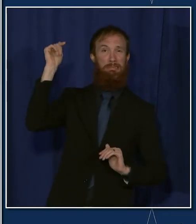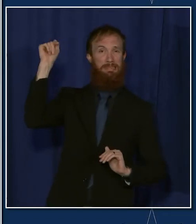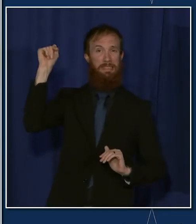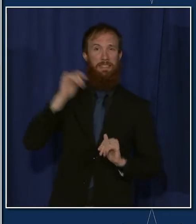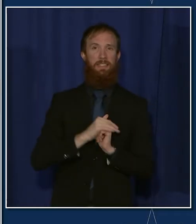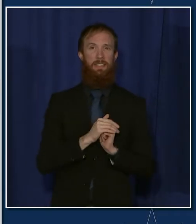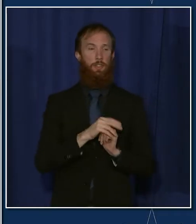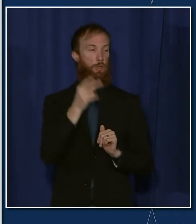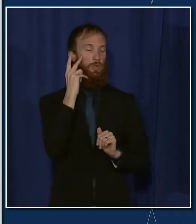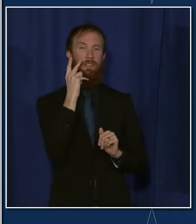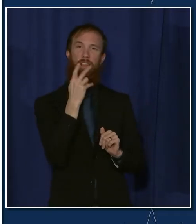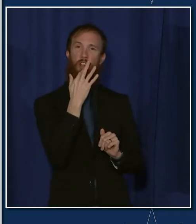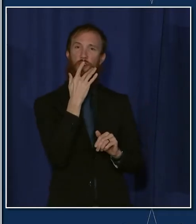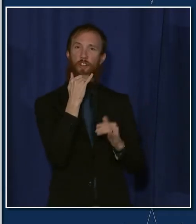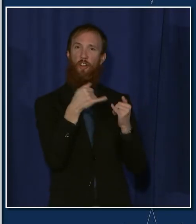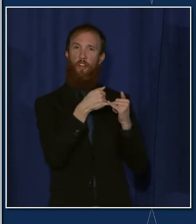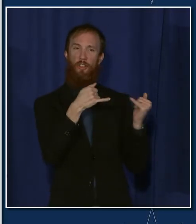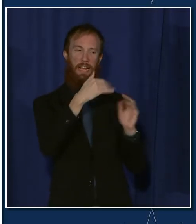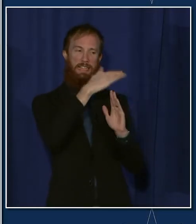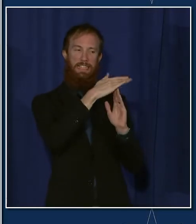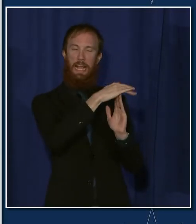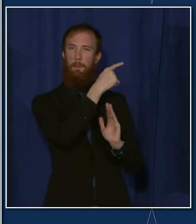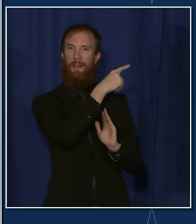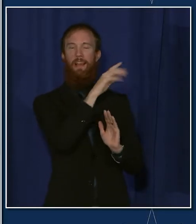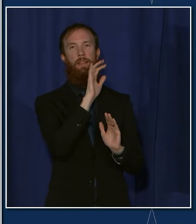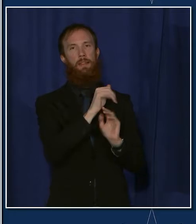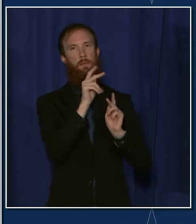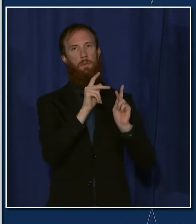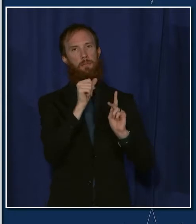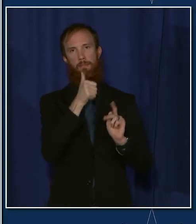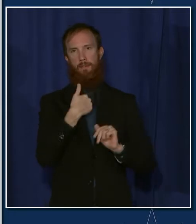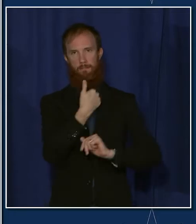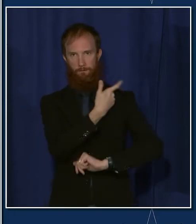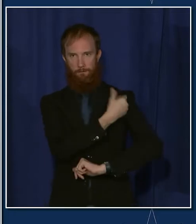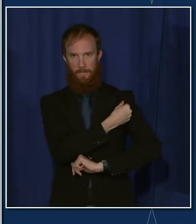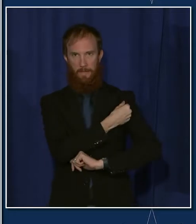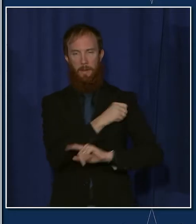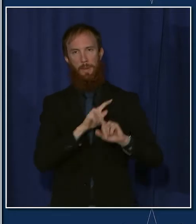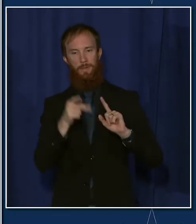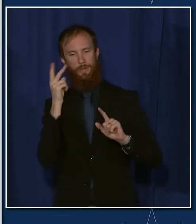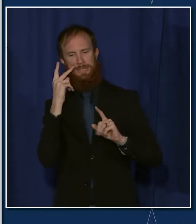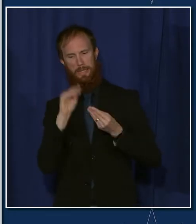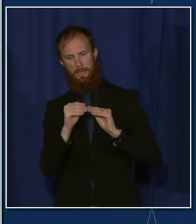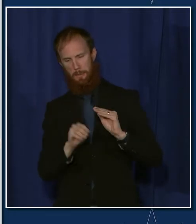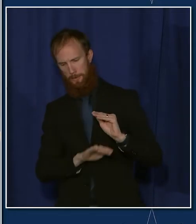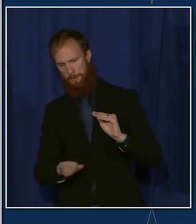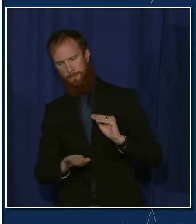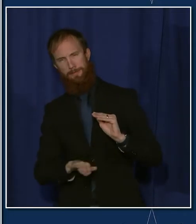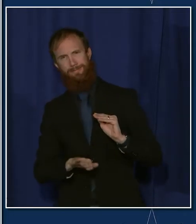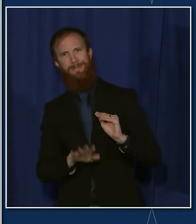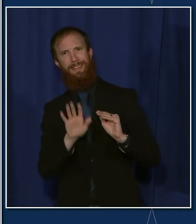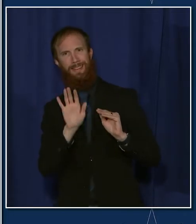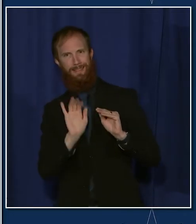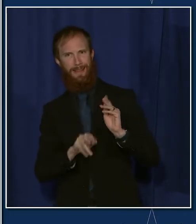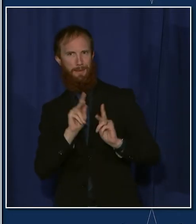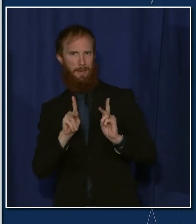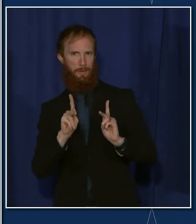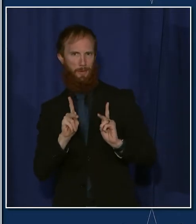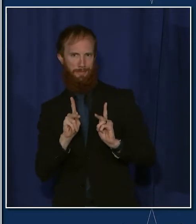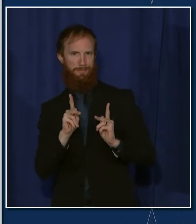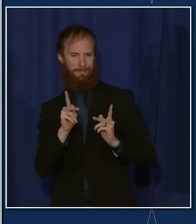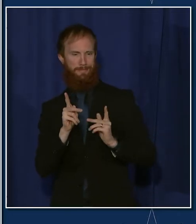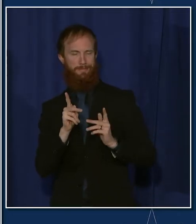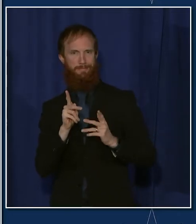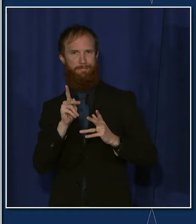top show you what's happening with the rates among unvaccinated teenagers, whereas those numbers on the bottom, we're seeing very few breakthrough or